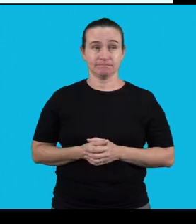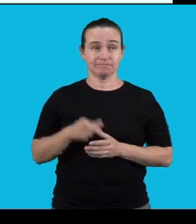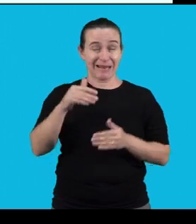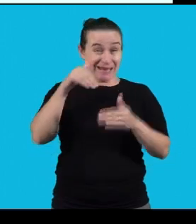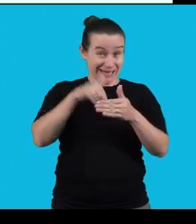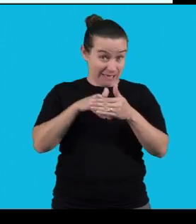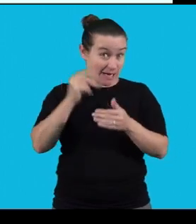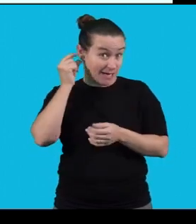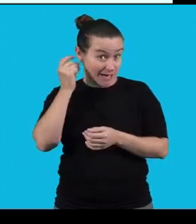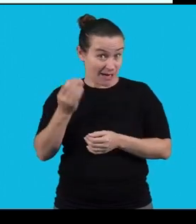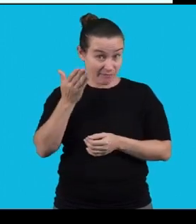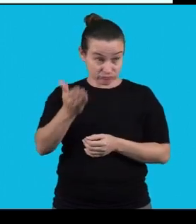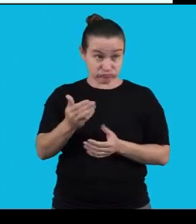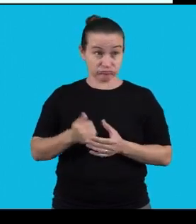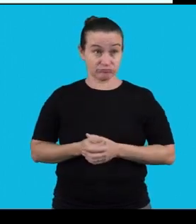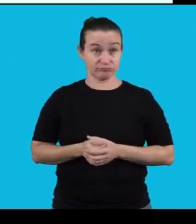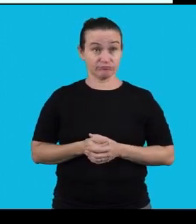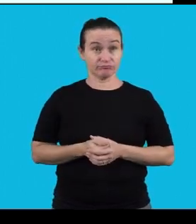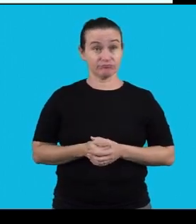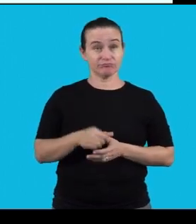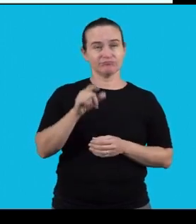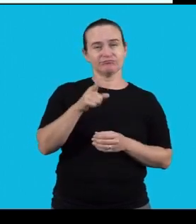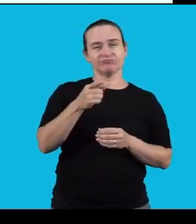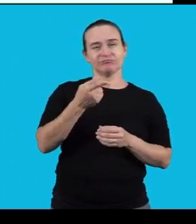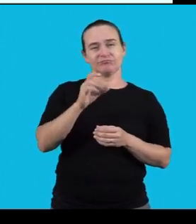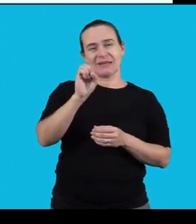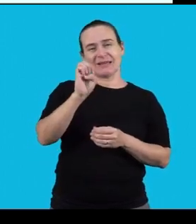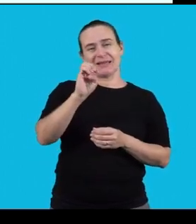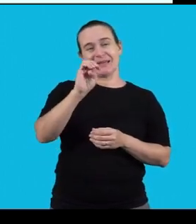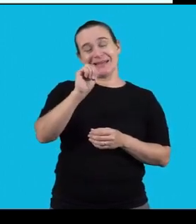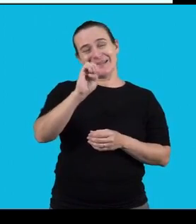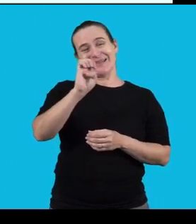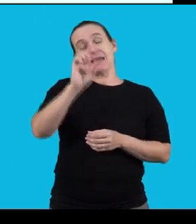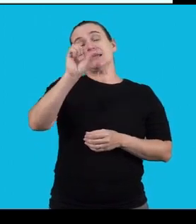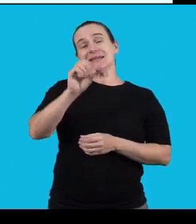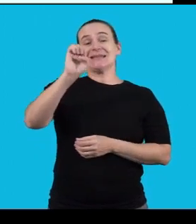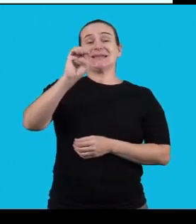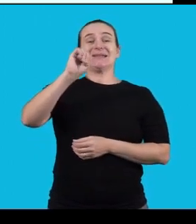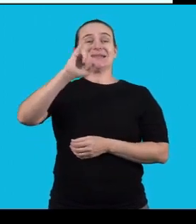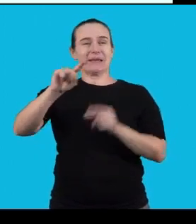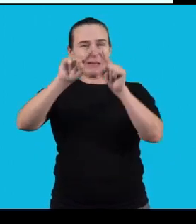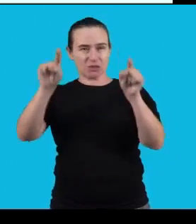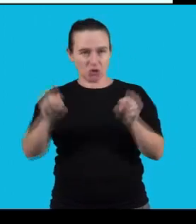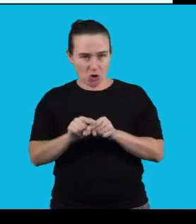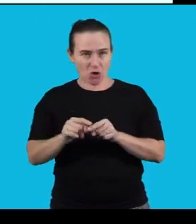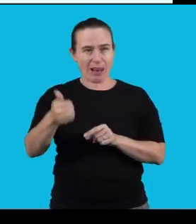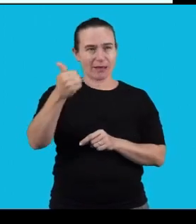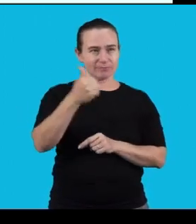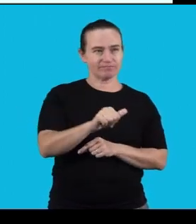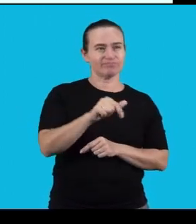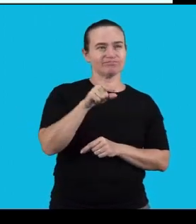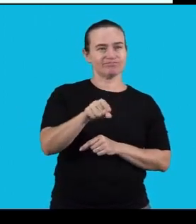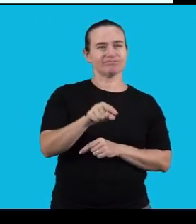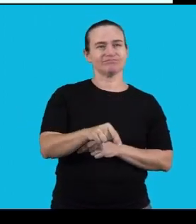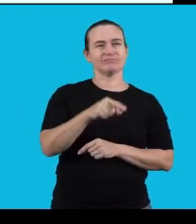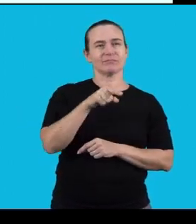this is the inner ear. We've got semicircular canals, and we've got the cochlea. There